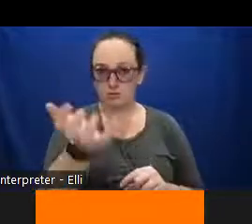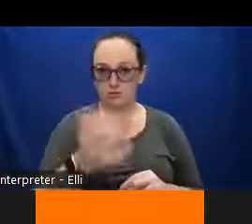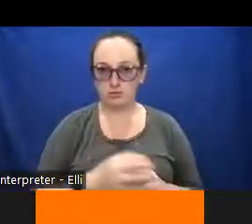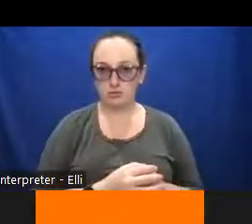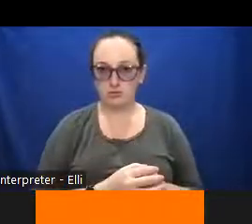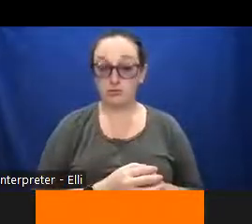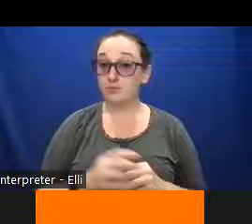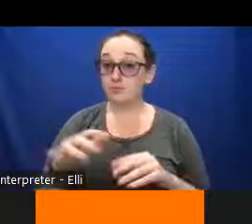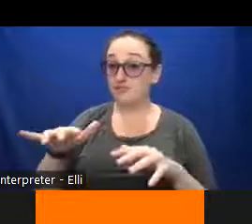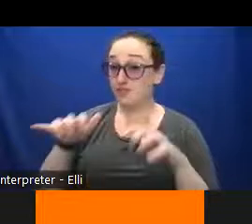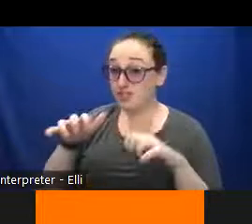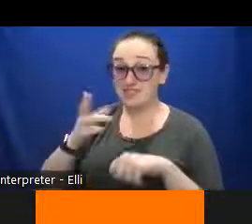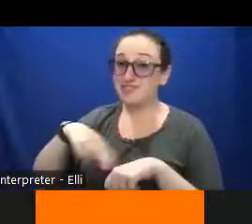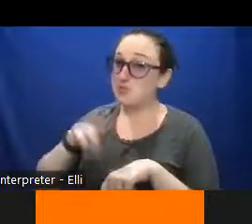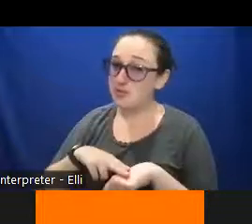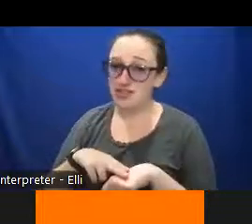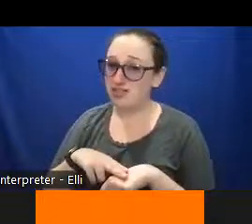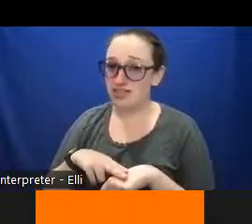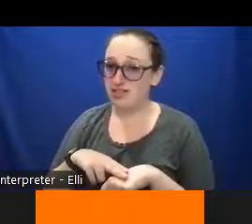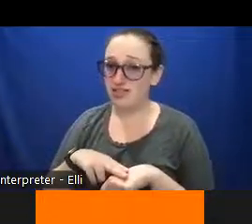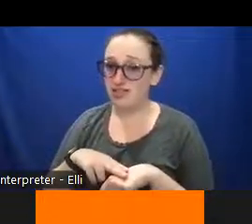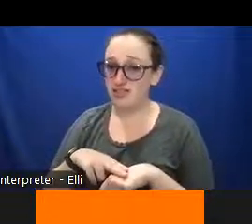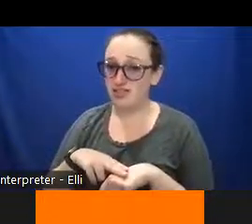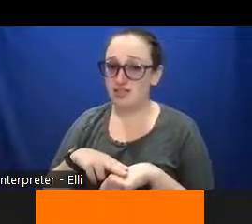freeze is a perfectly normal response.